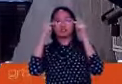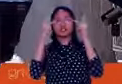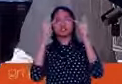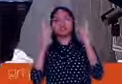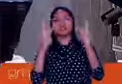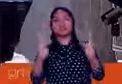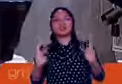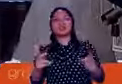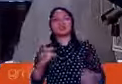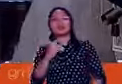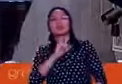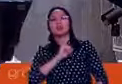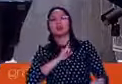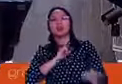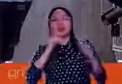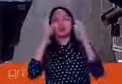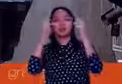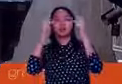see.